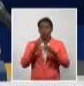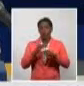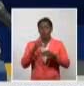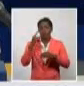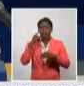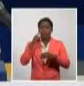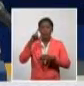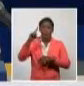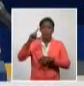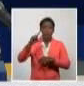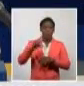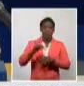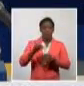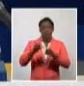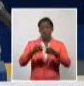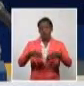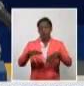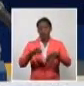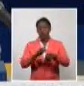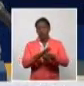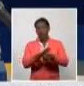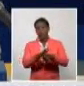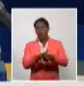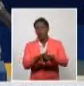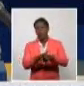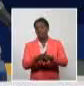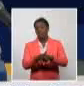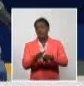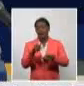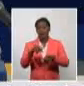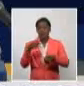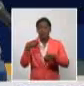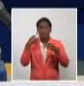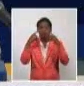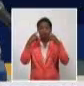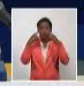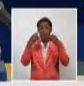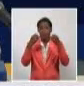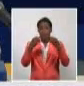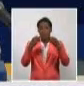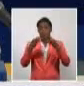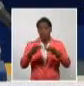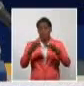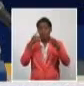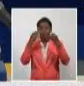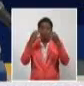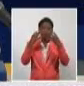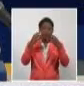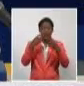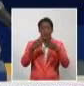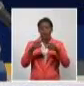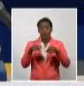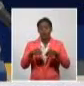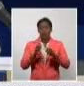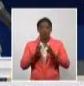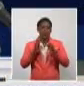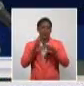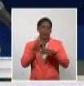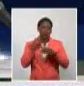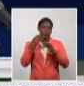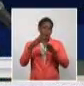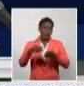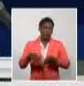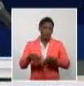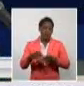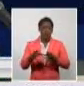they should be bright today as we have no deaths to report. We do not have deaths for a second day in a row,